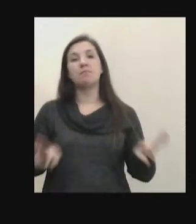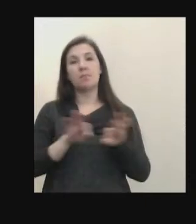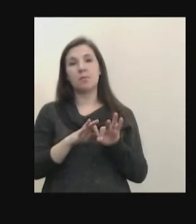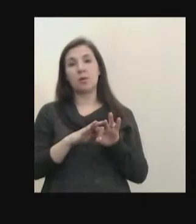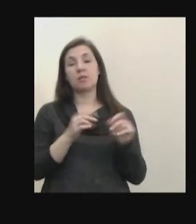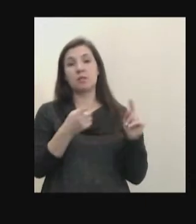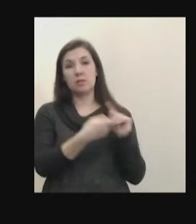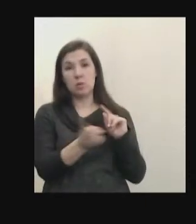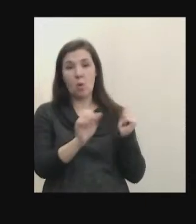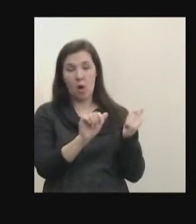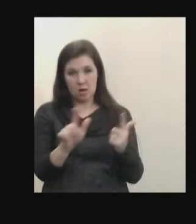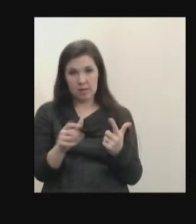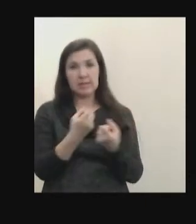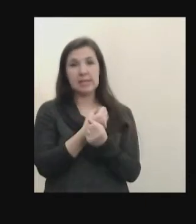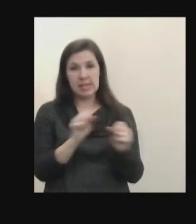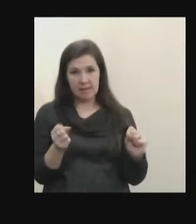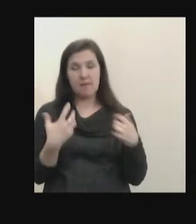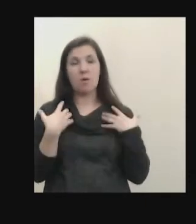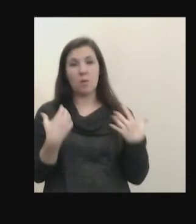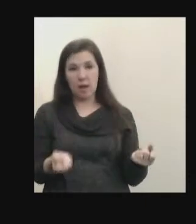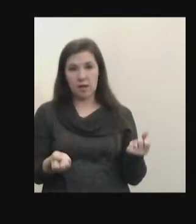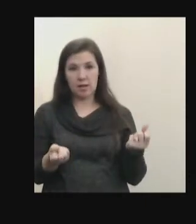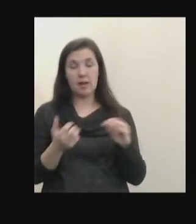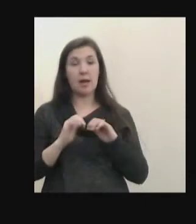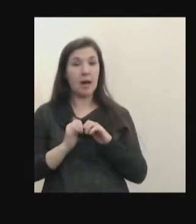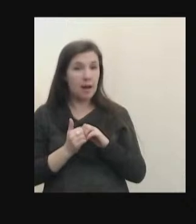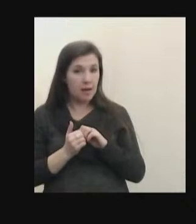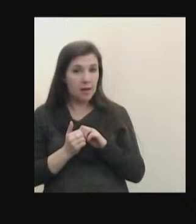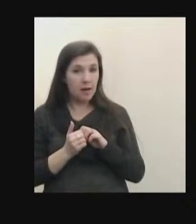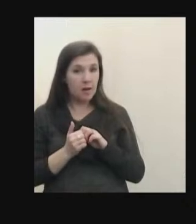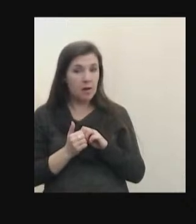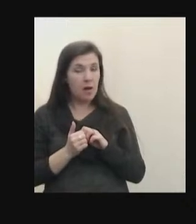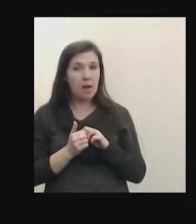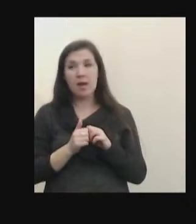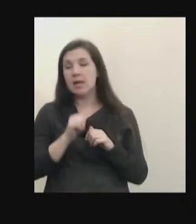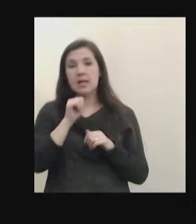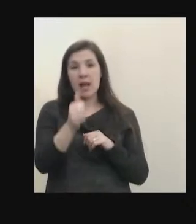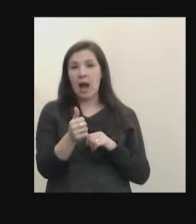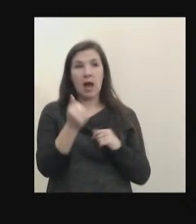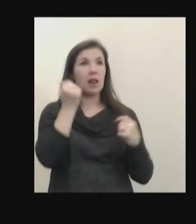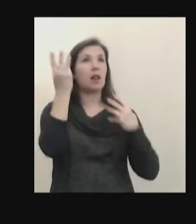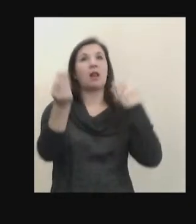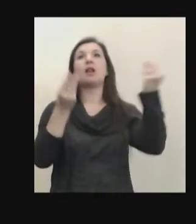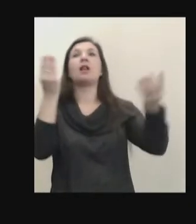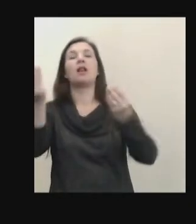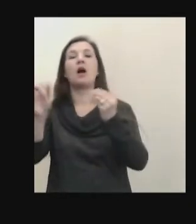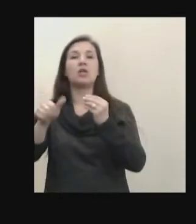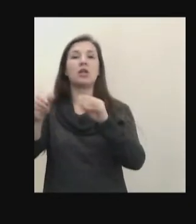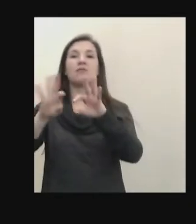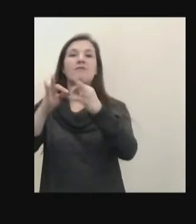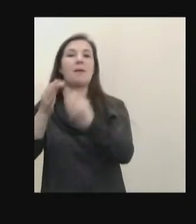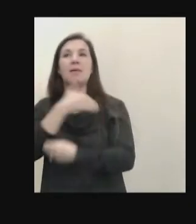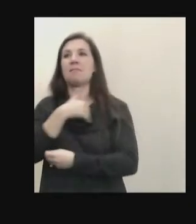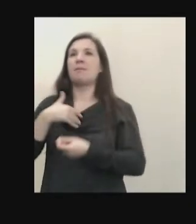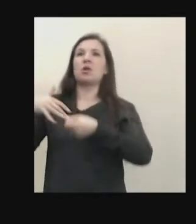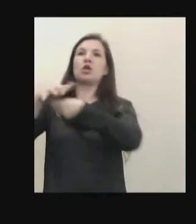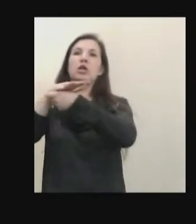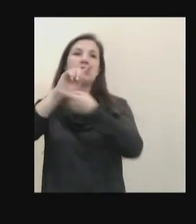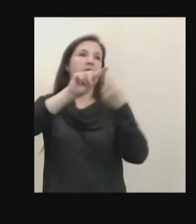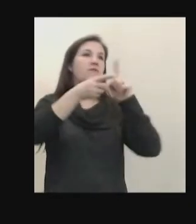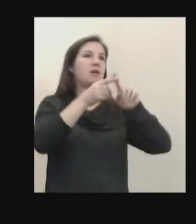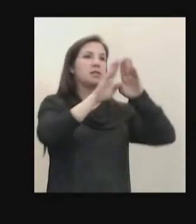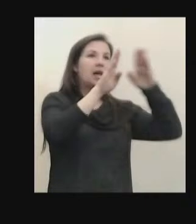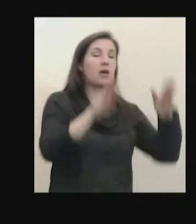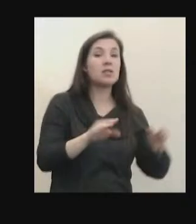be safe and well, and you do it by not going to a location, another family member, a friend's house, if you are